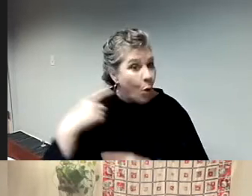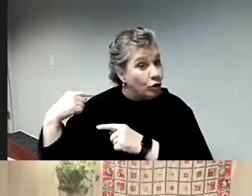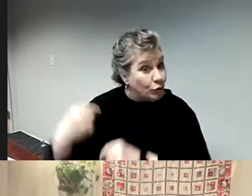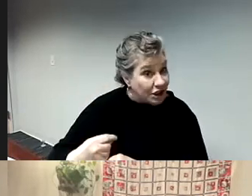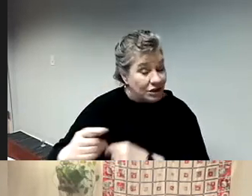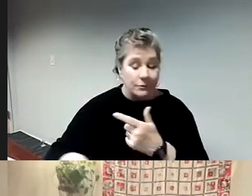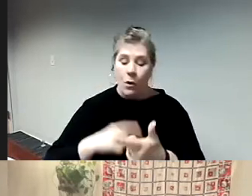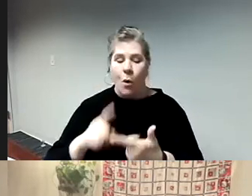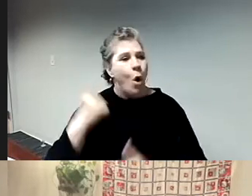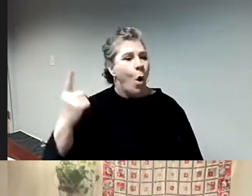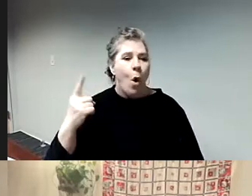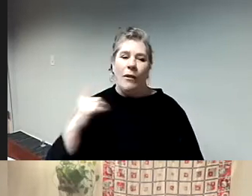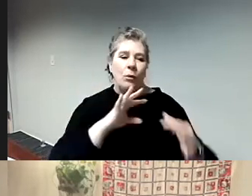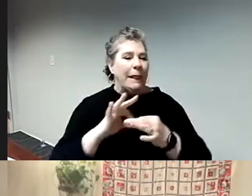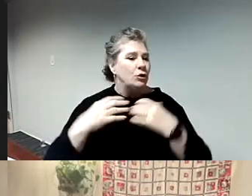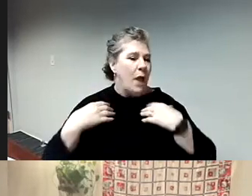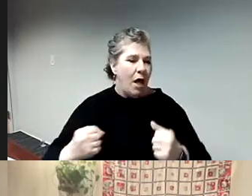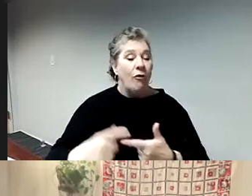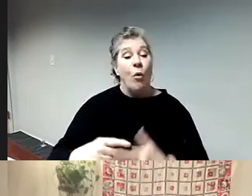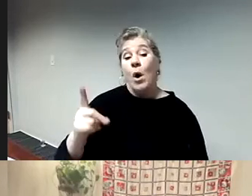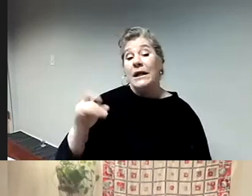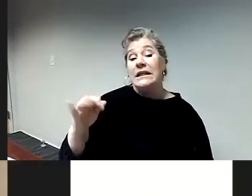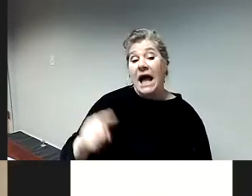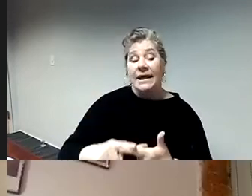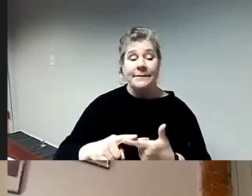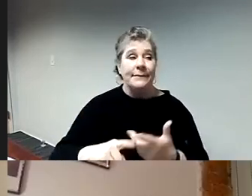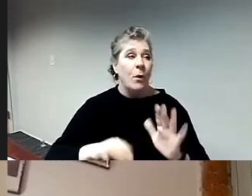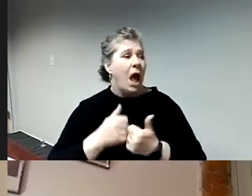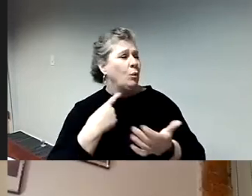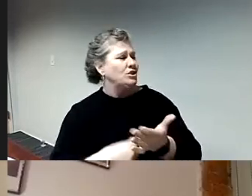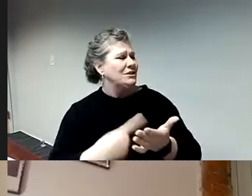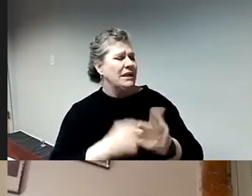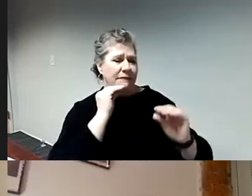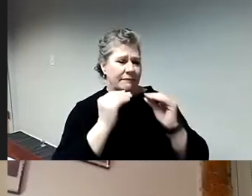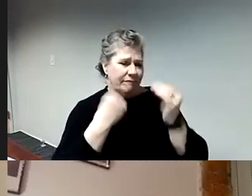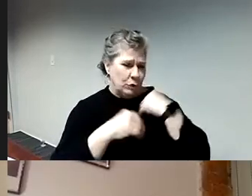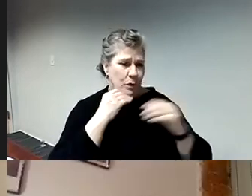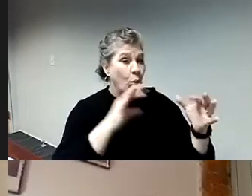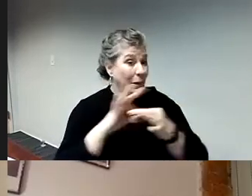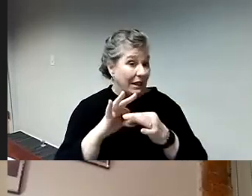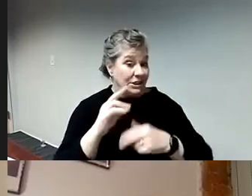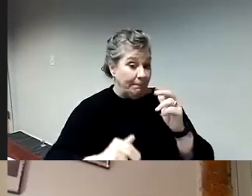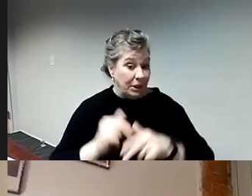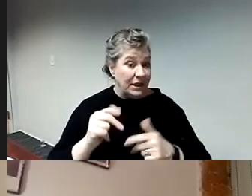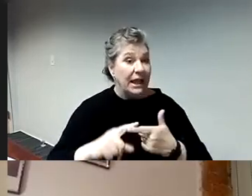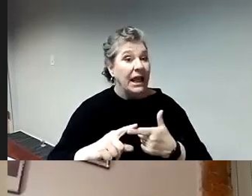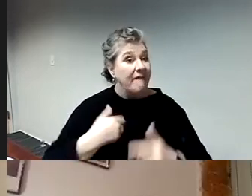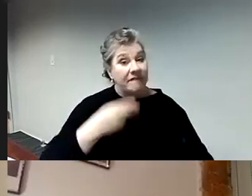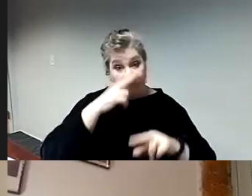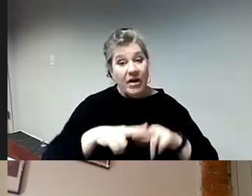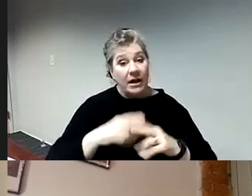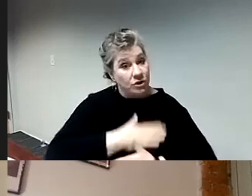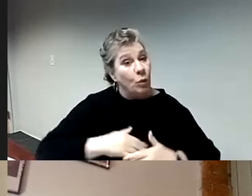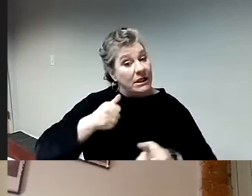about it only in terms of health or dieting? Do we talk about it in terms of like relationship building and having fun and enjoying each other's